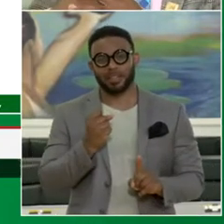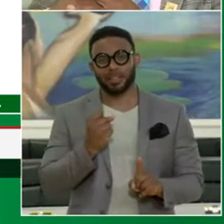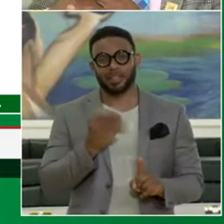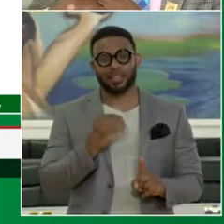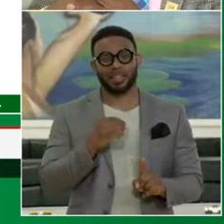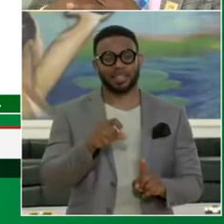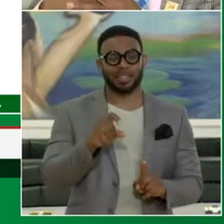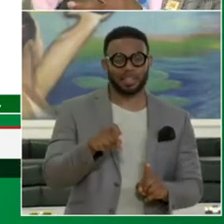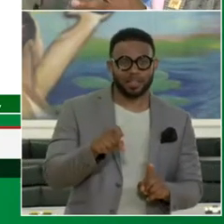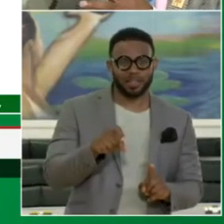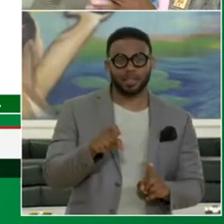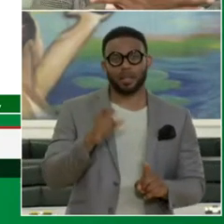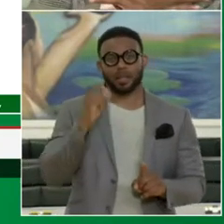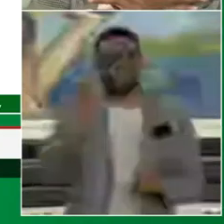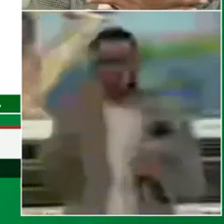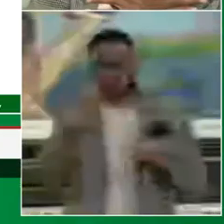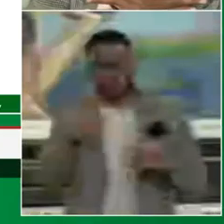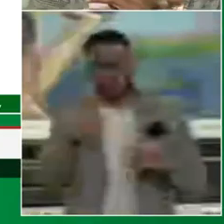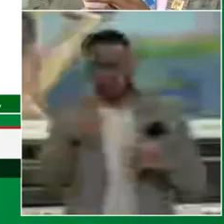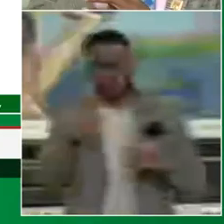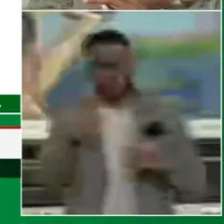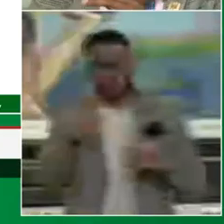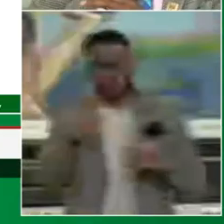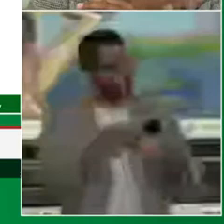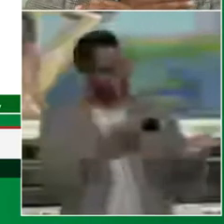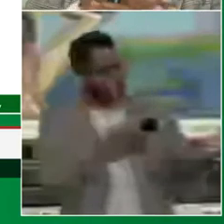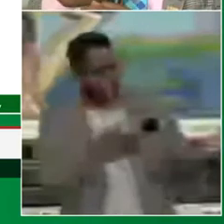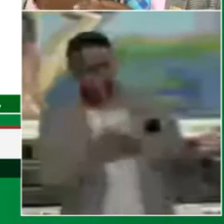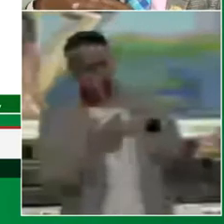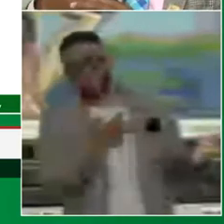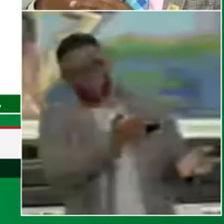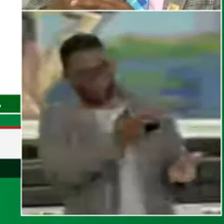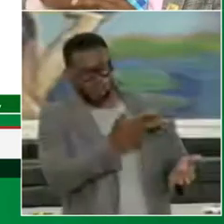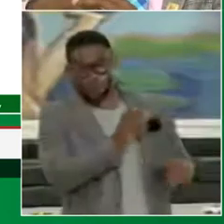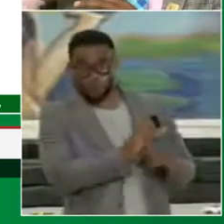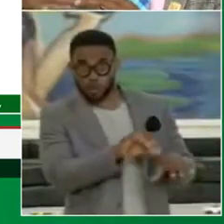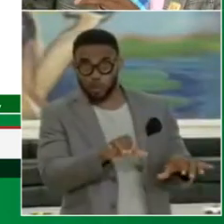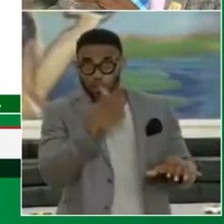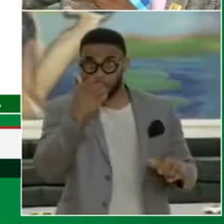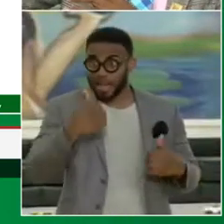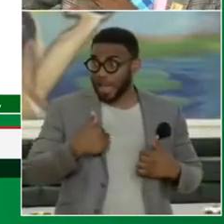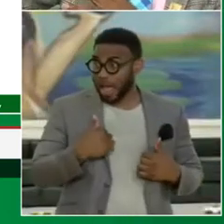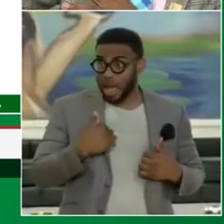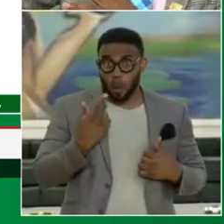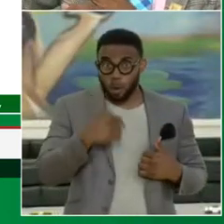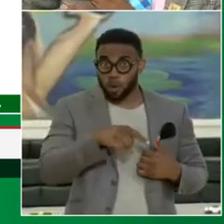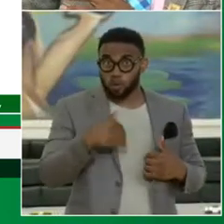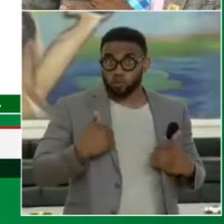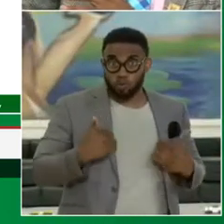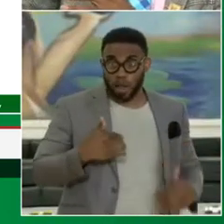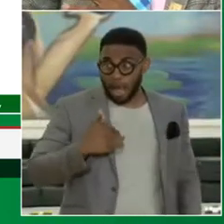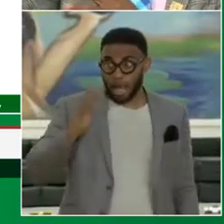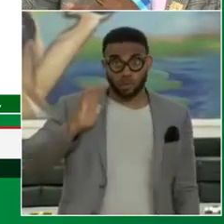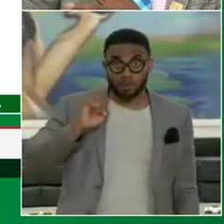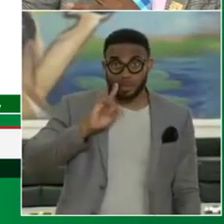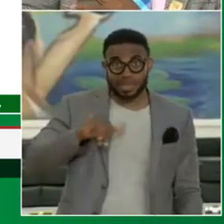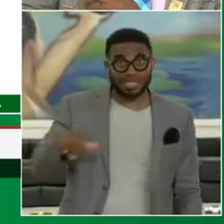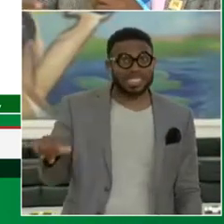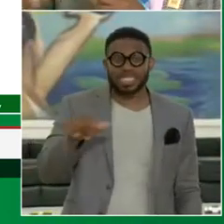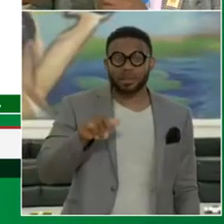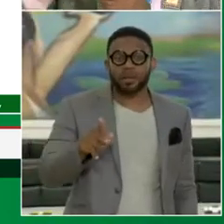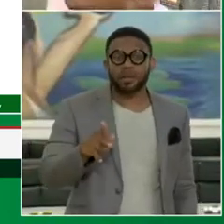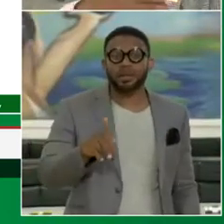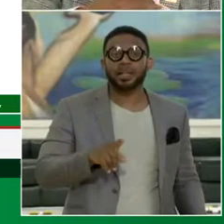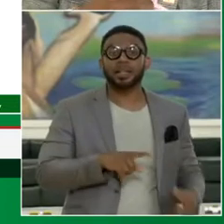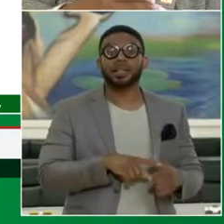on me, and why I love these two, or these three in the work that they're doing, because I was one of those juveniles, right?